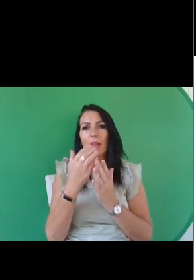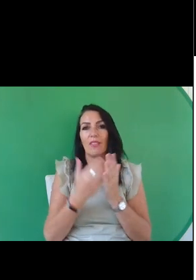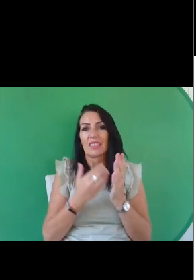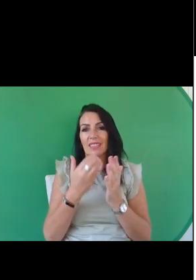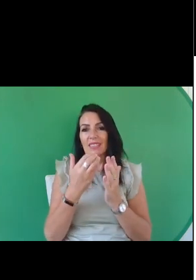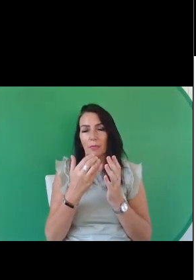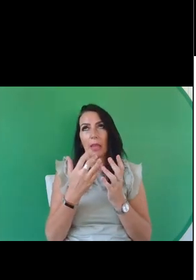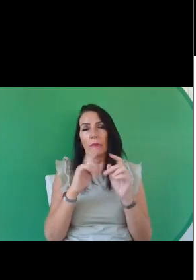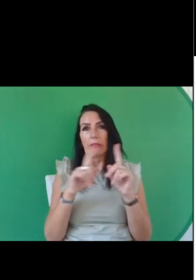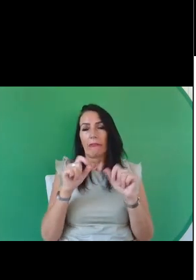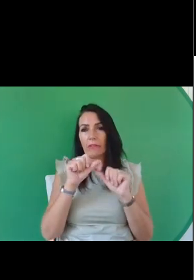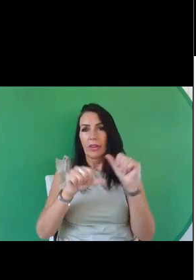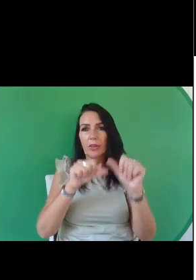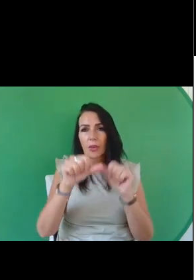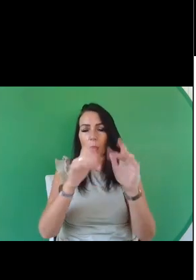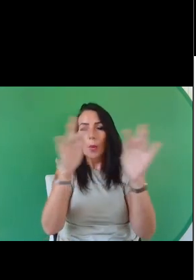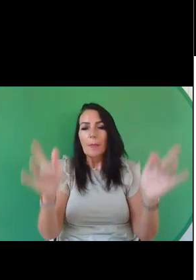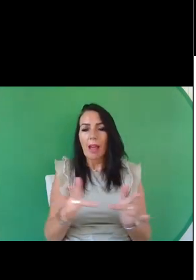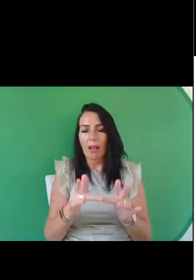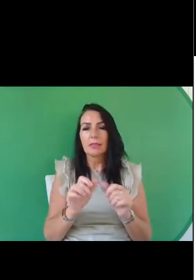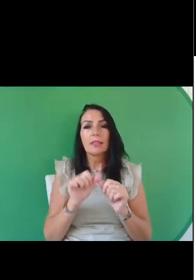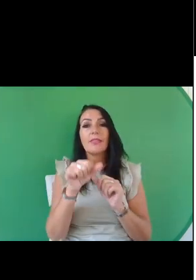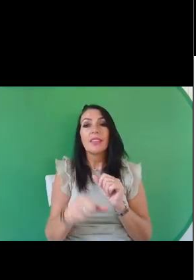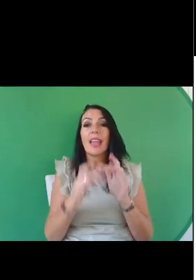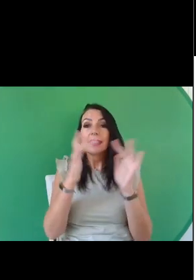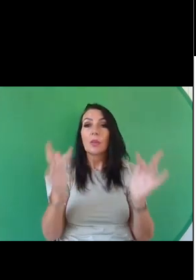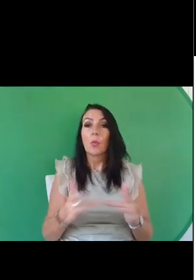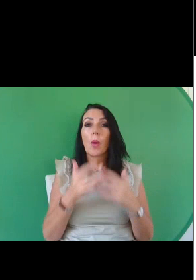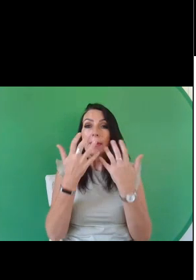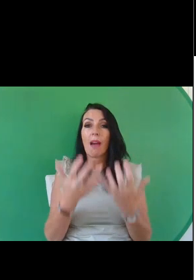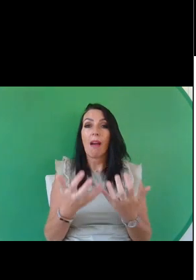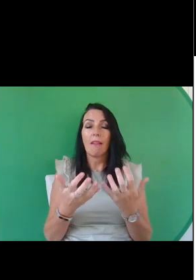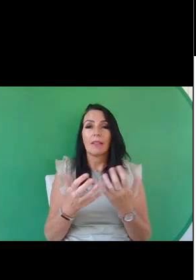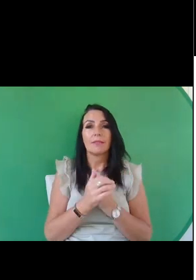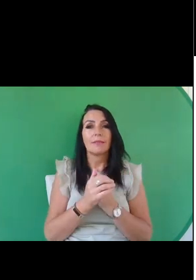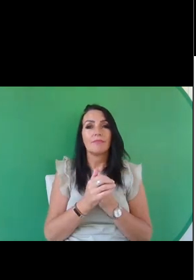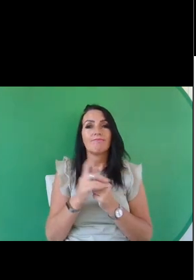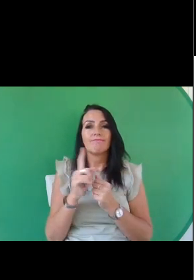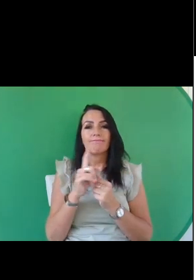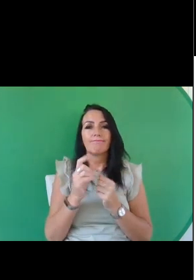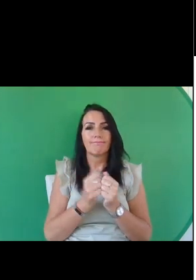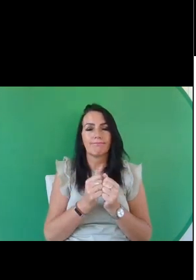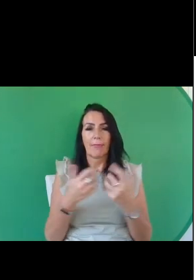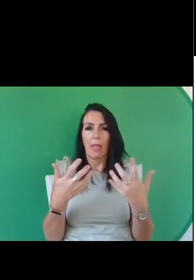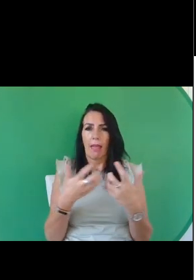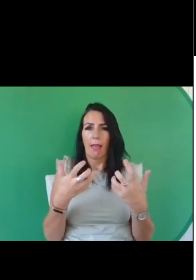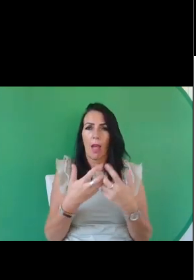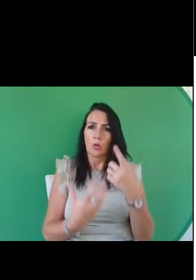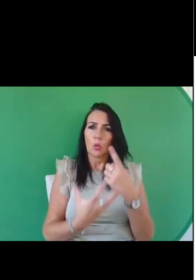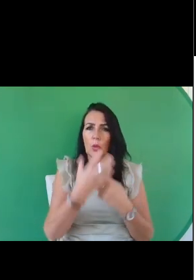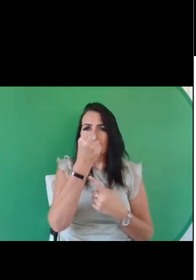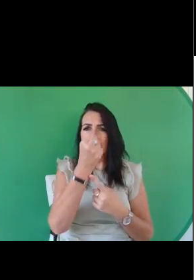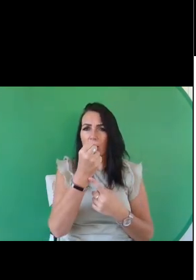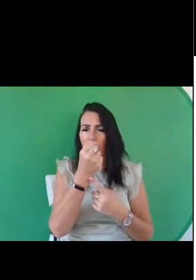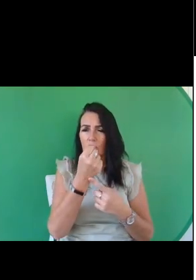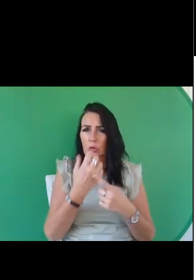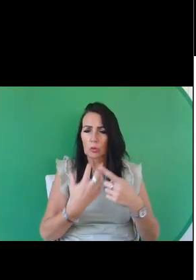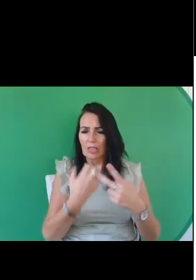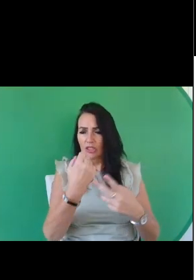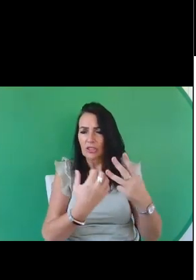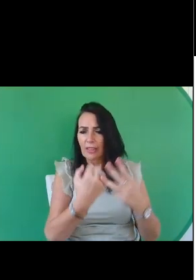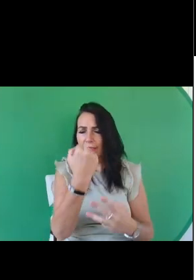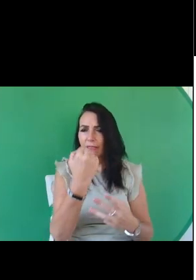webinars. So our next webinar is all about how you can get started on your organisation's journey. And